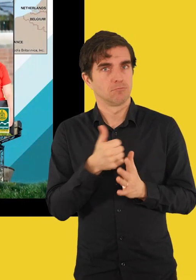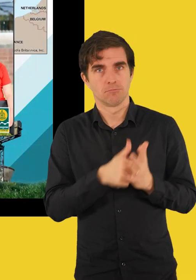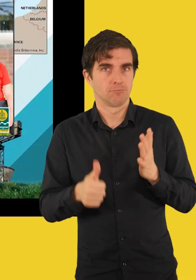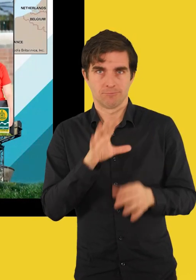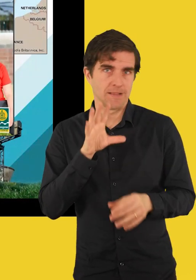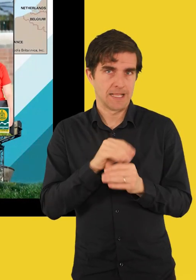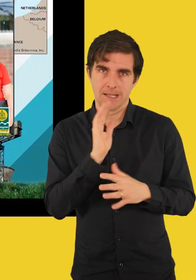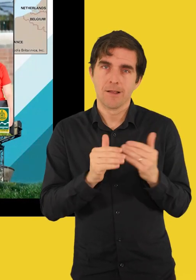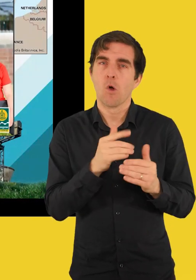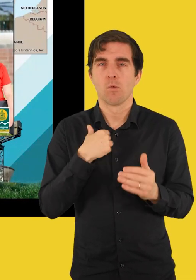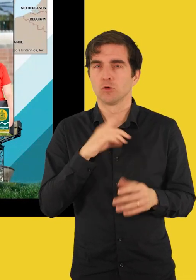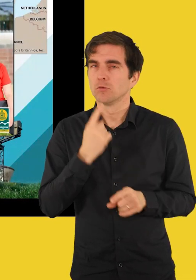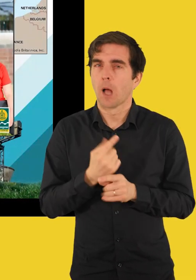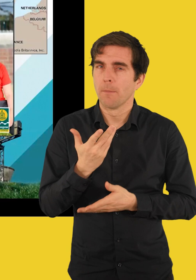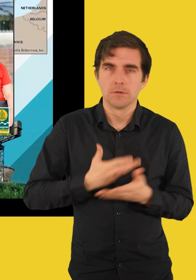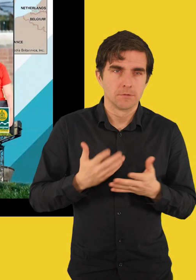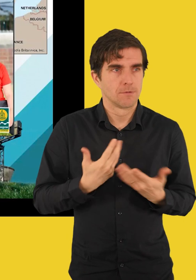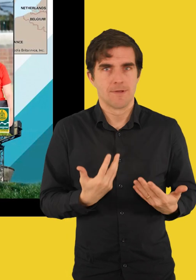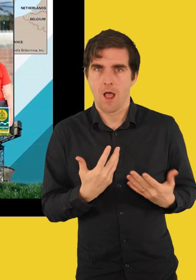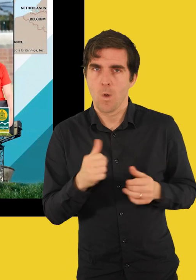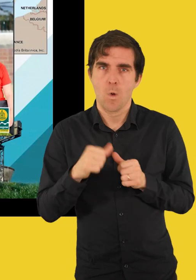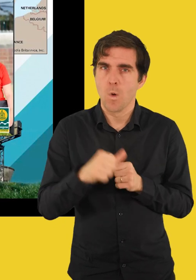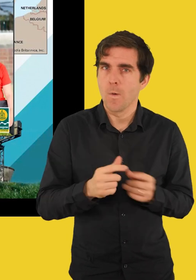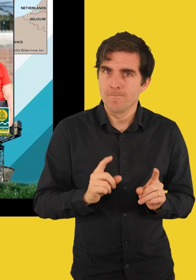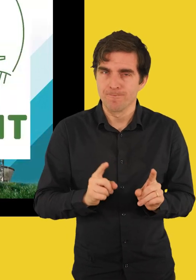starting places for what we're going to talk about just now.